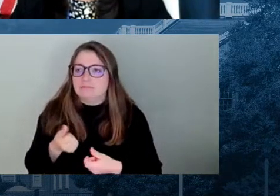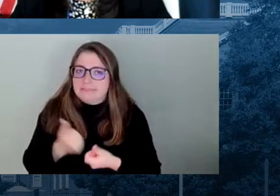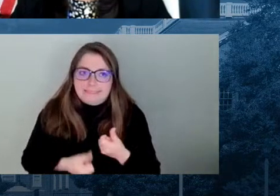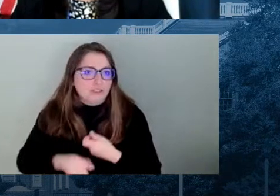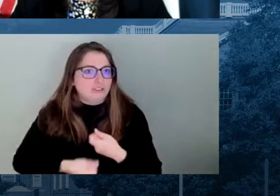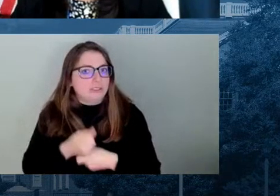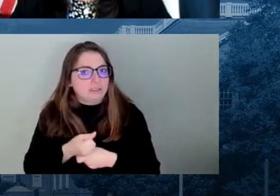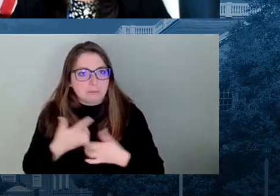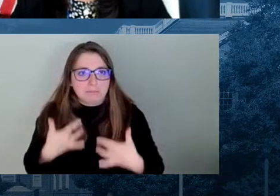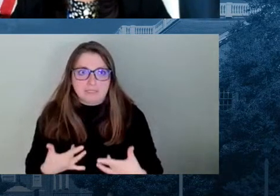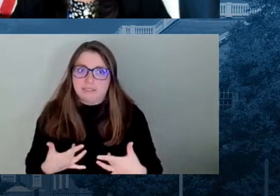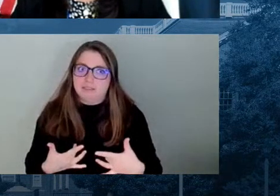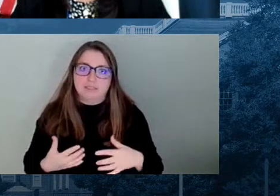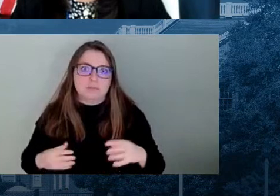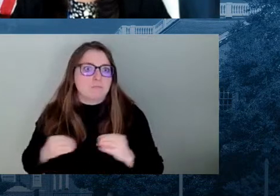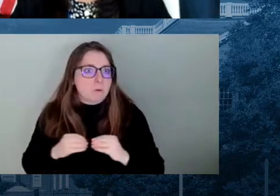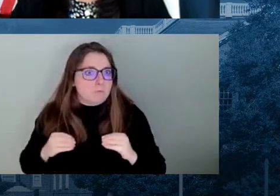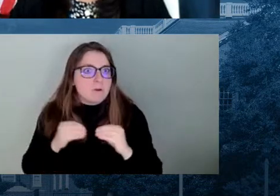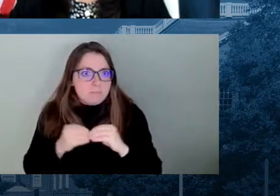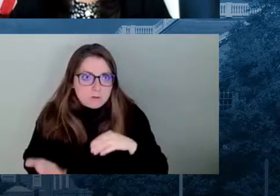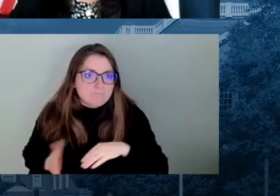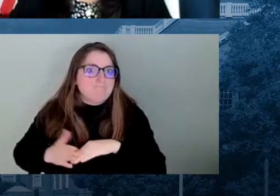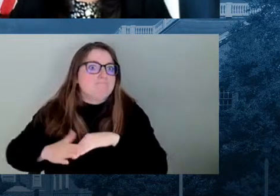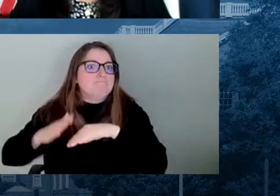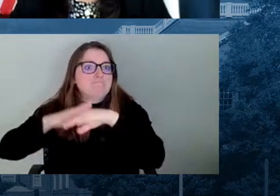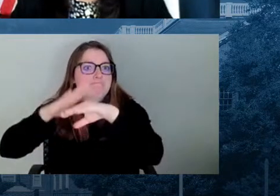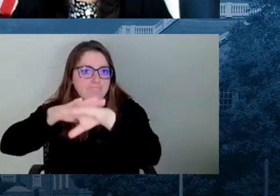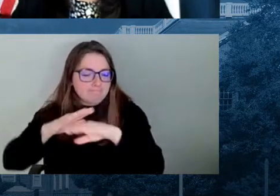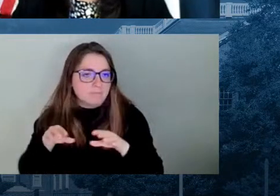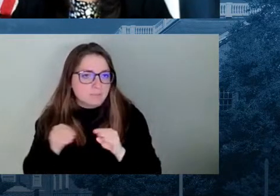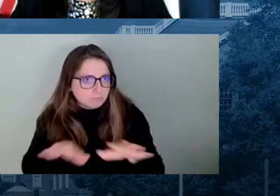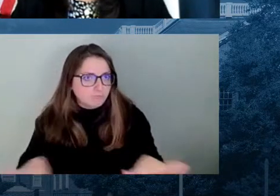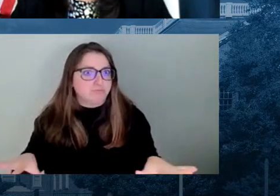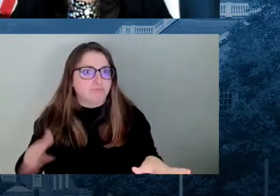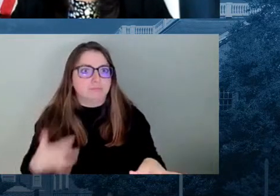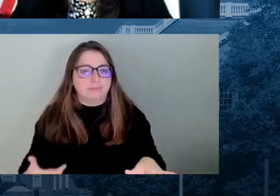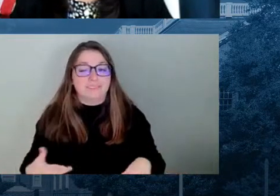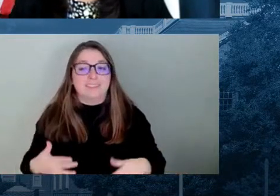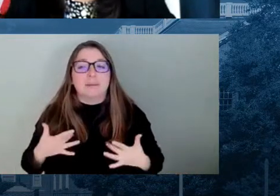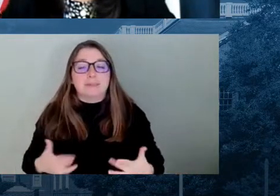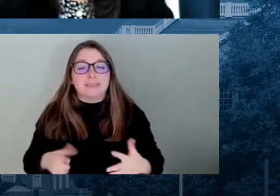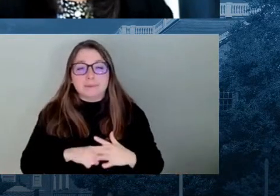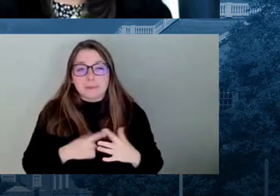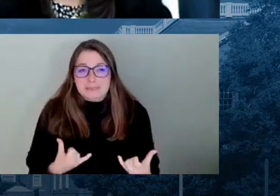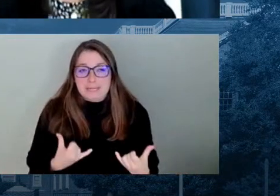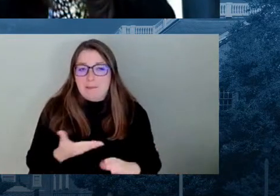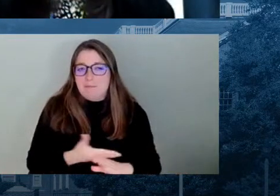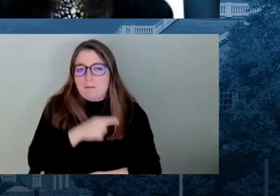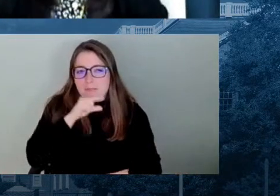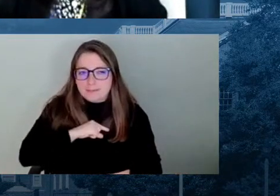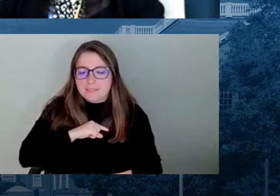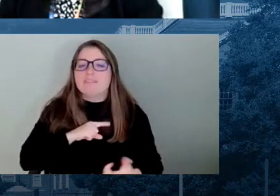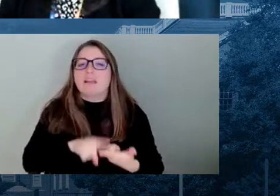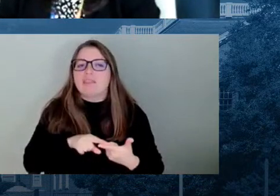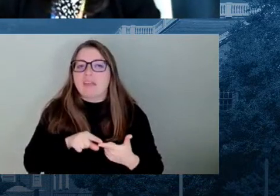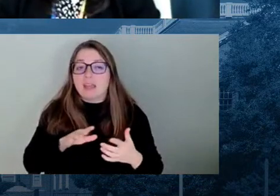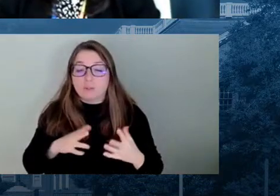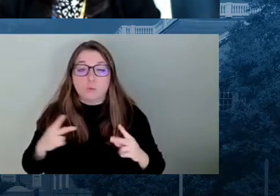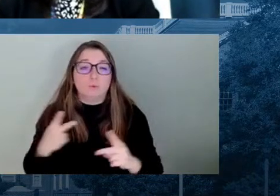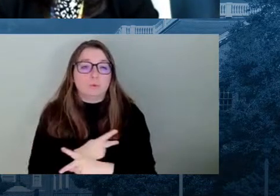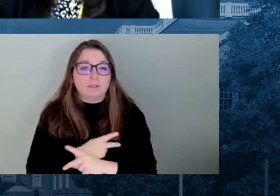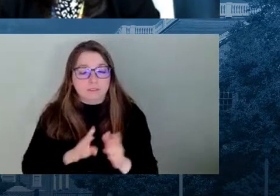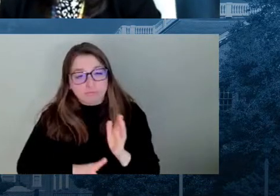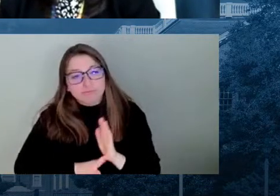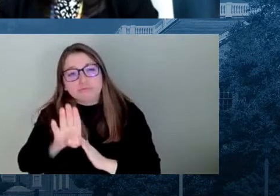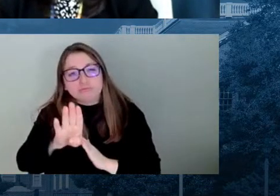starting just about this time, just before the Thanksgiving holiday and into the December holidays, and with a peak we'll show